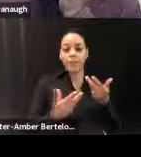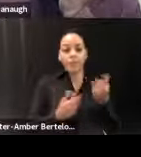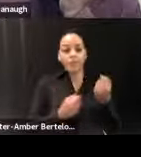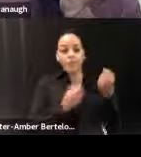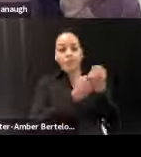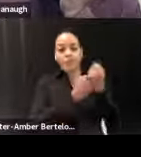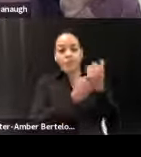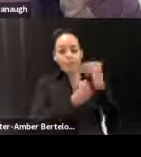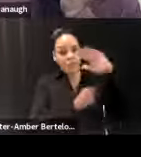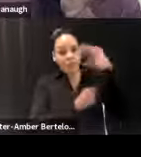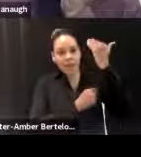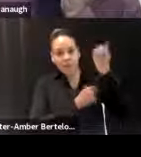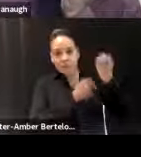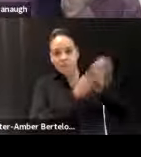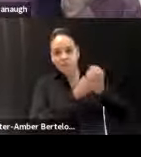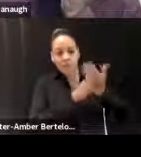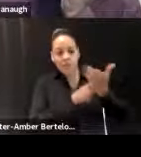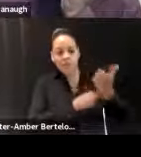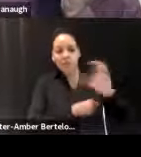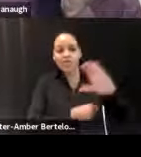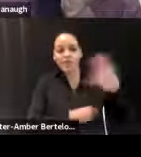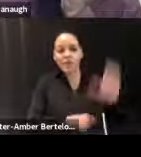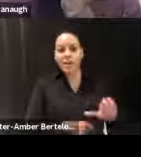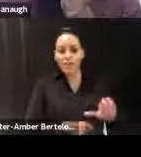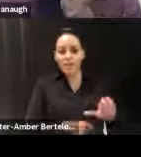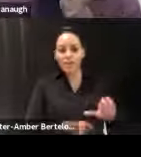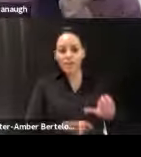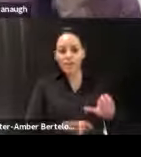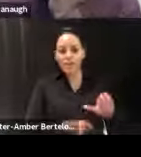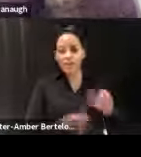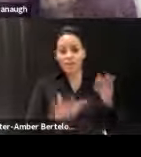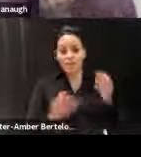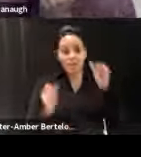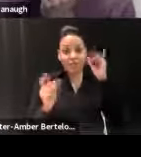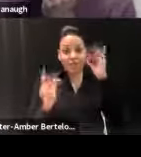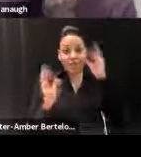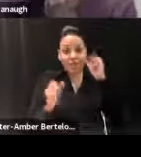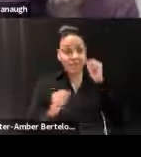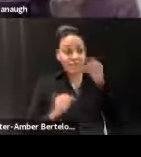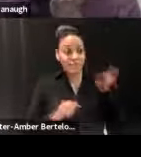activism in Chicago. And she was just amazing. And